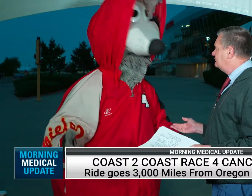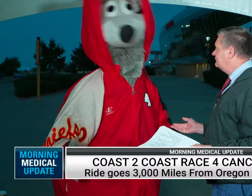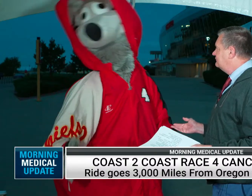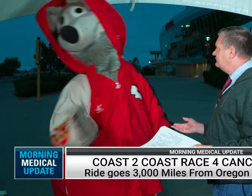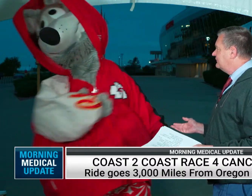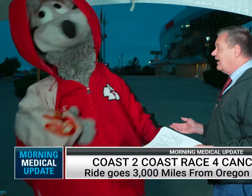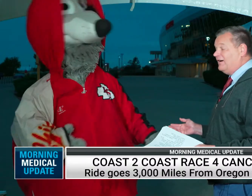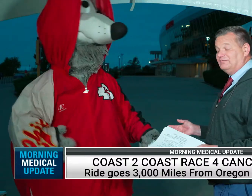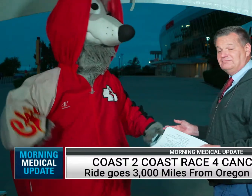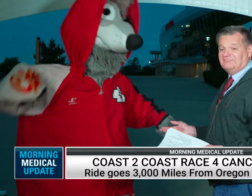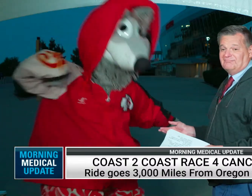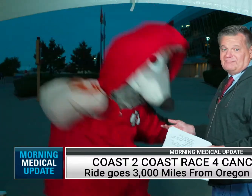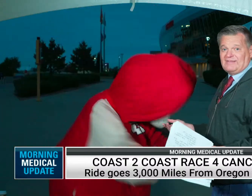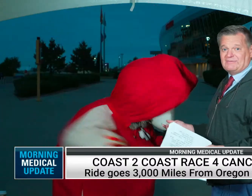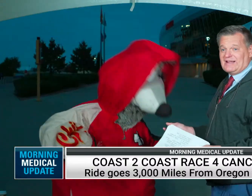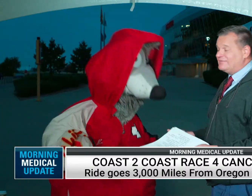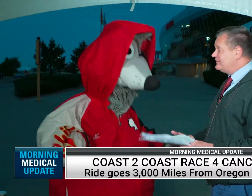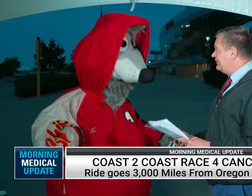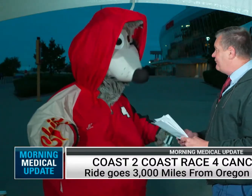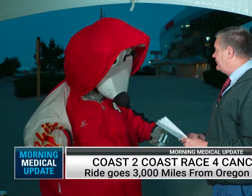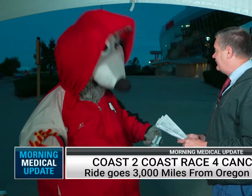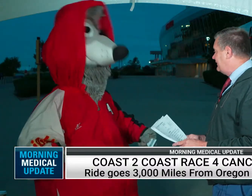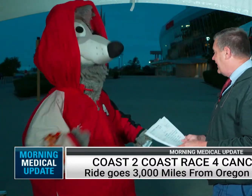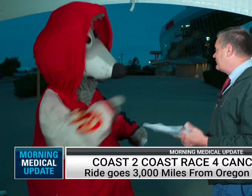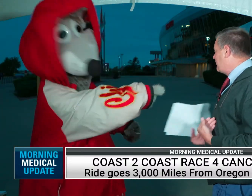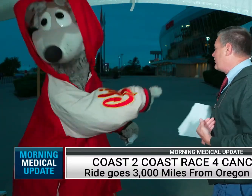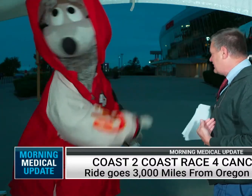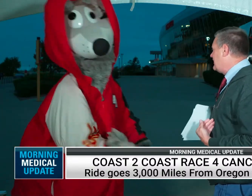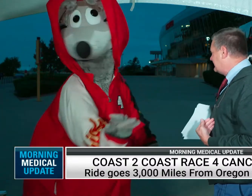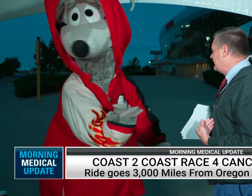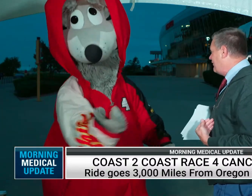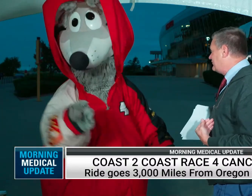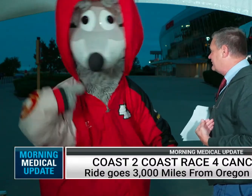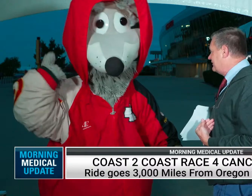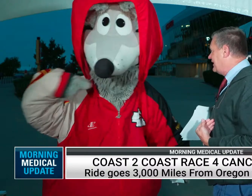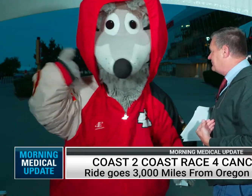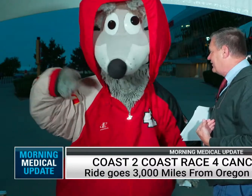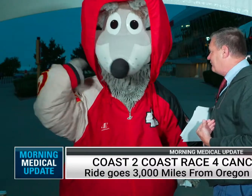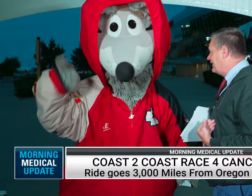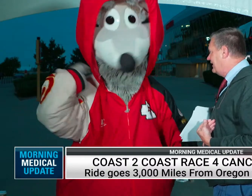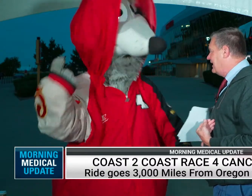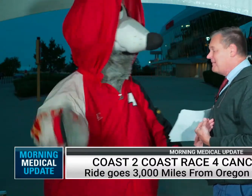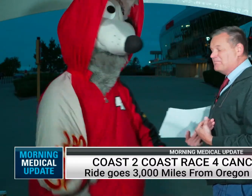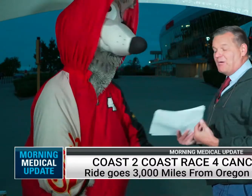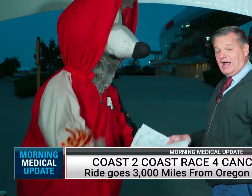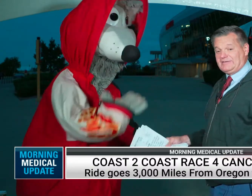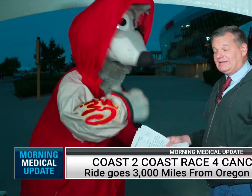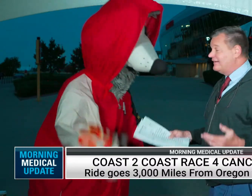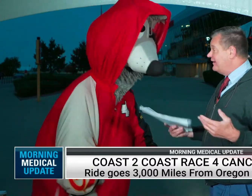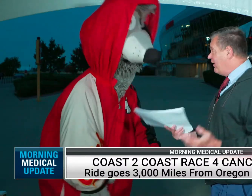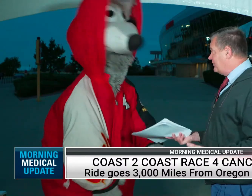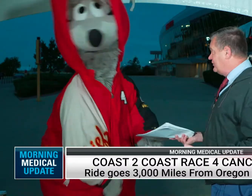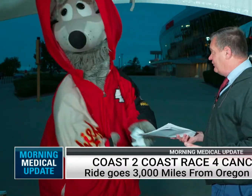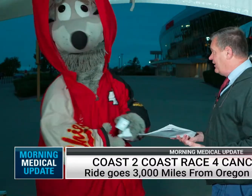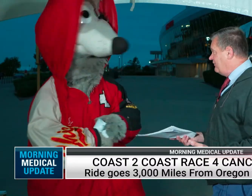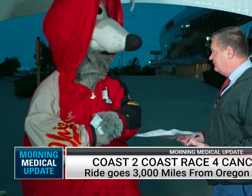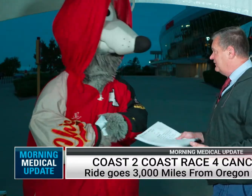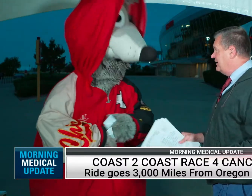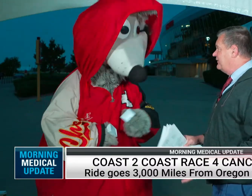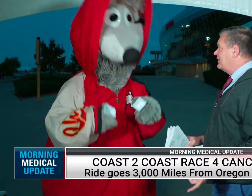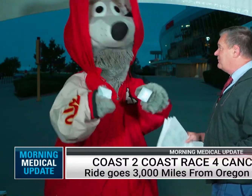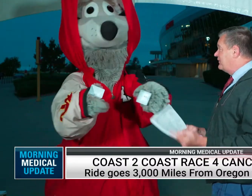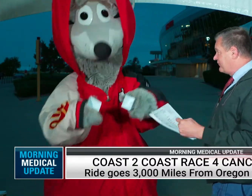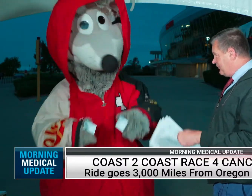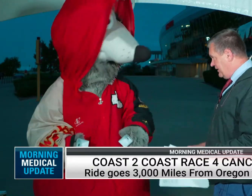do? Oh, that was kind of a silly question. Us reporters ask silly questions sometimes, don't we? But they are